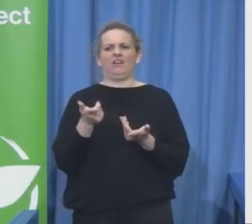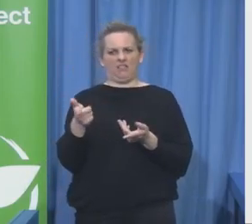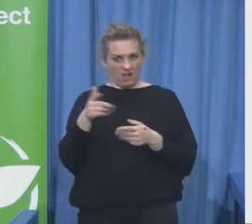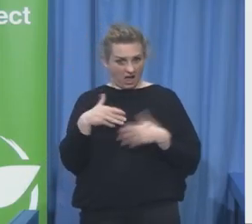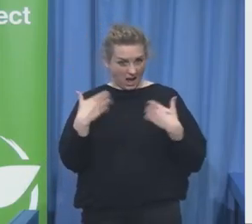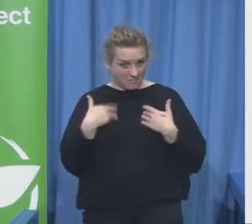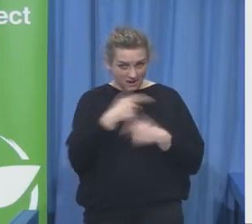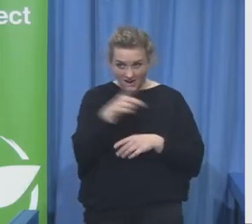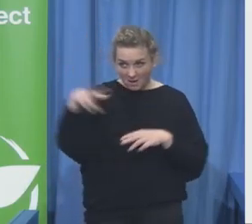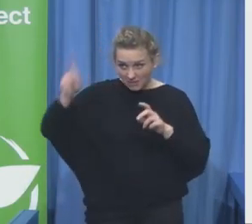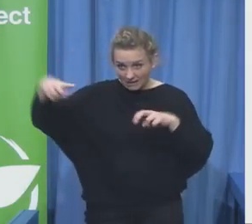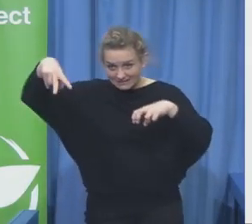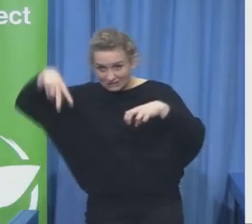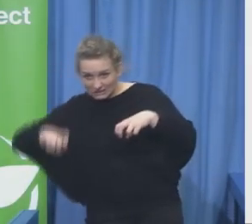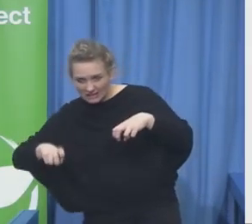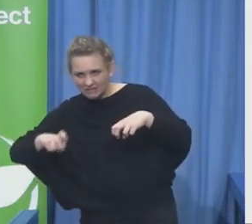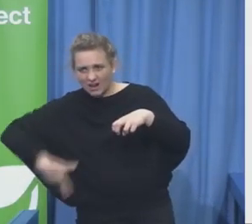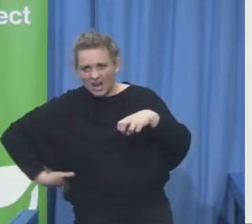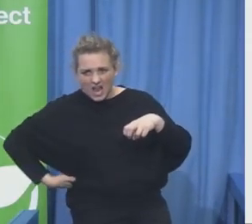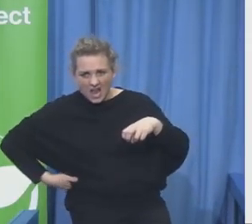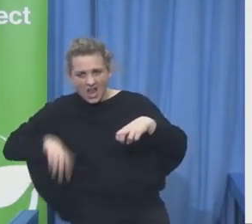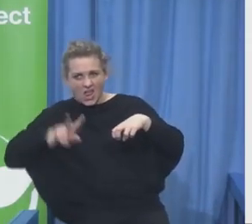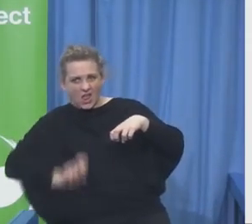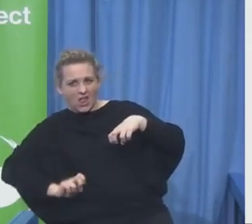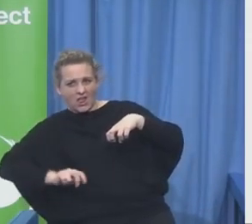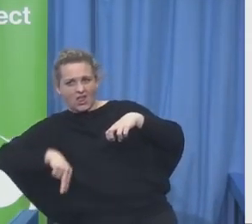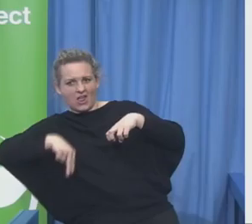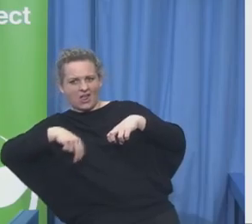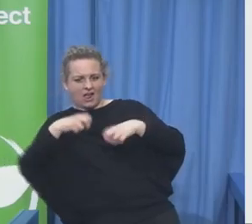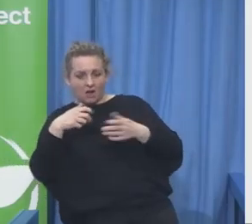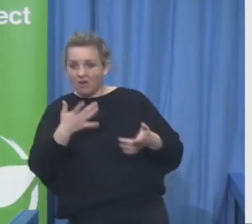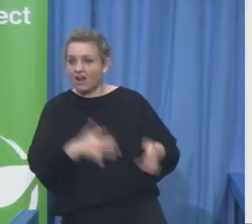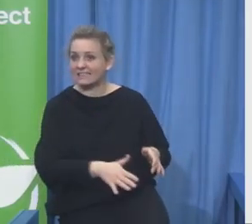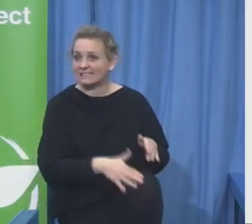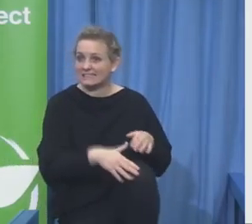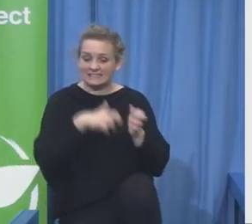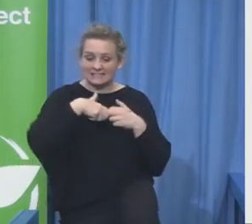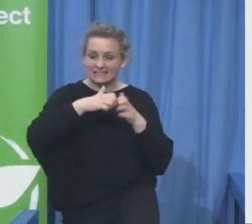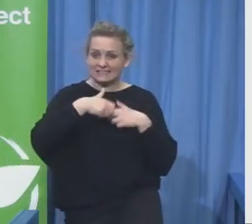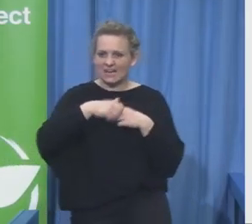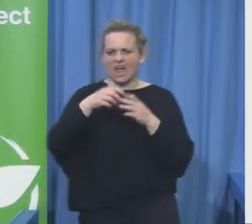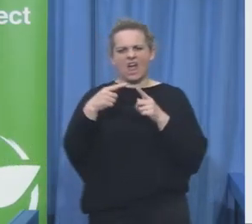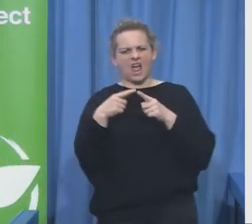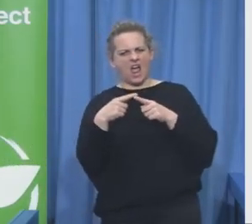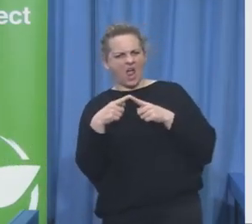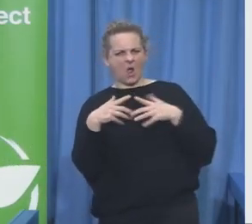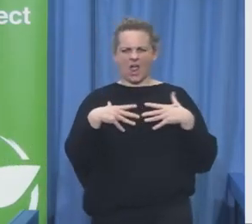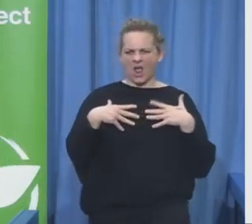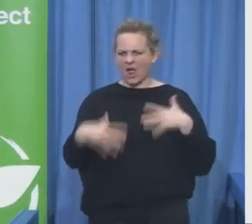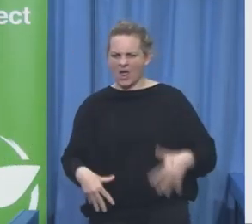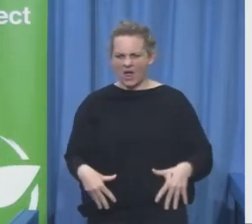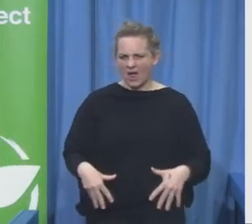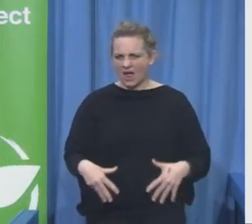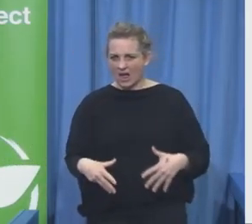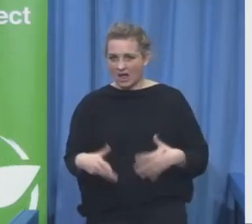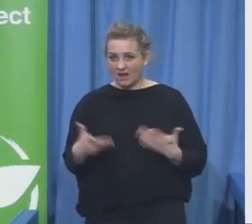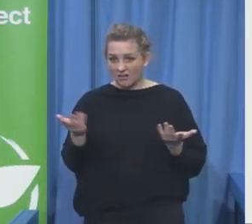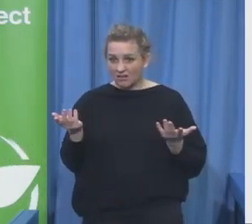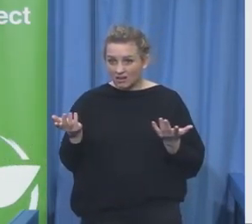No. When I talk about etiquette and awareness, that's what I'm talking about, practical applications. I'm not talking about